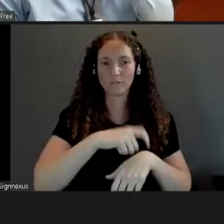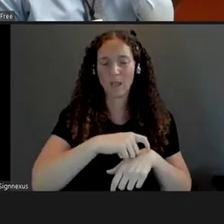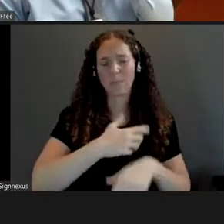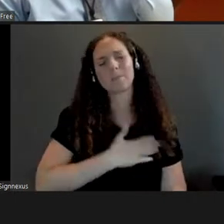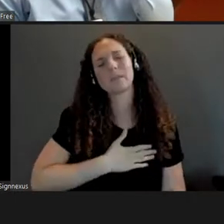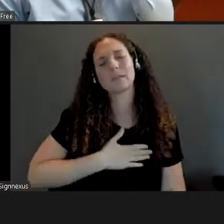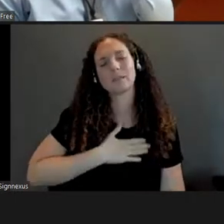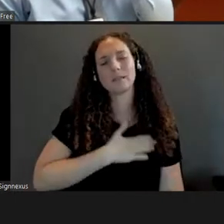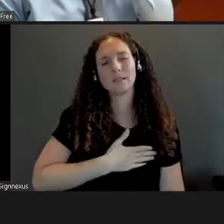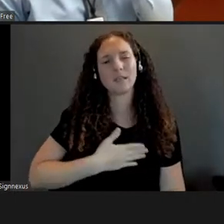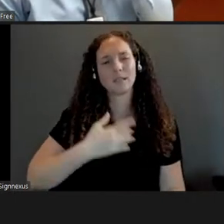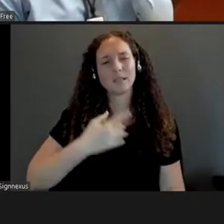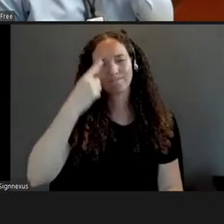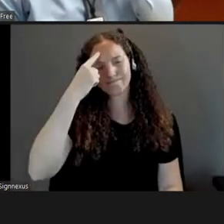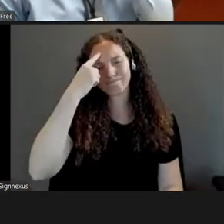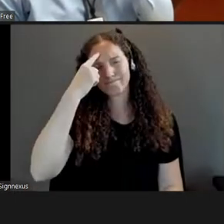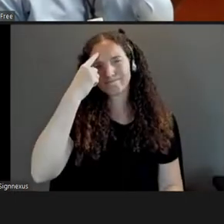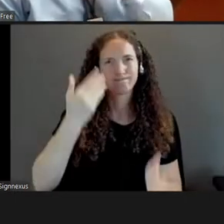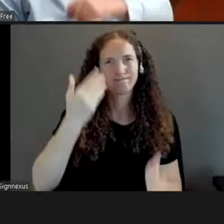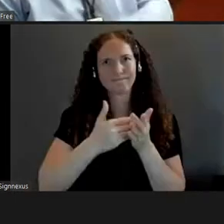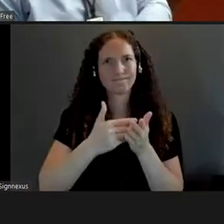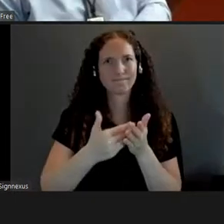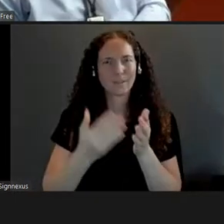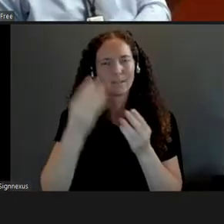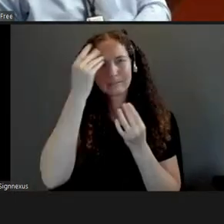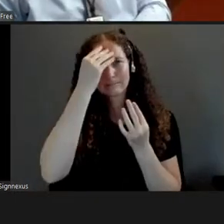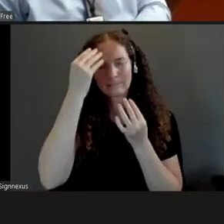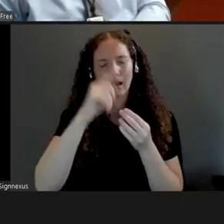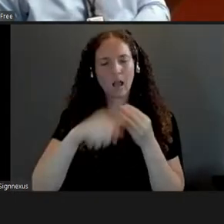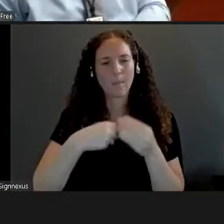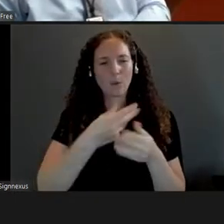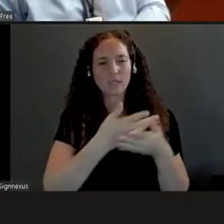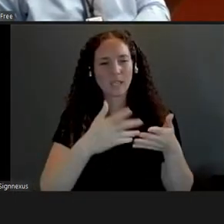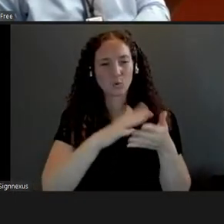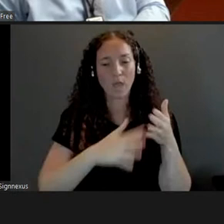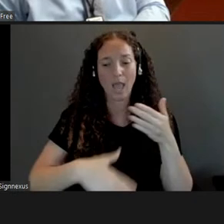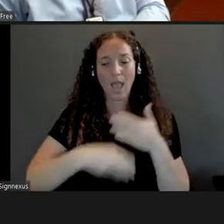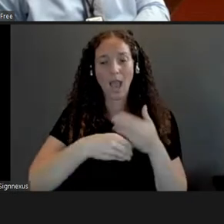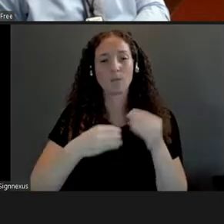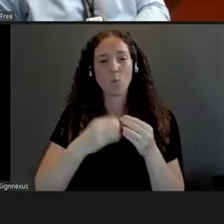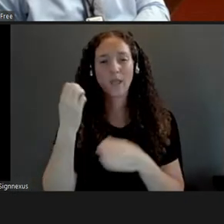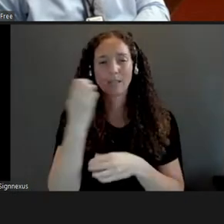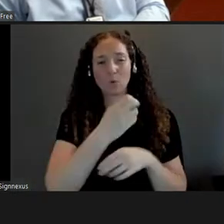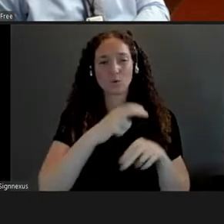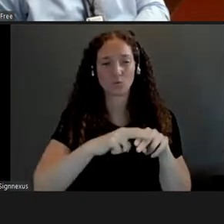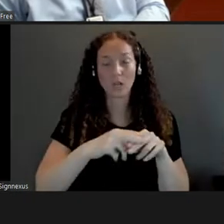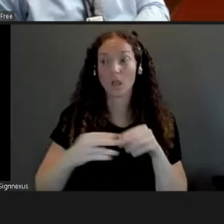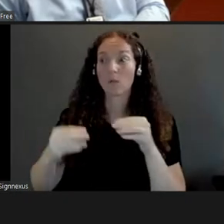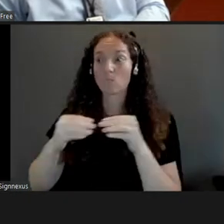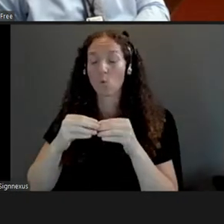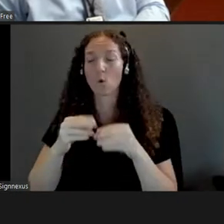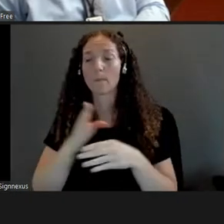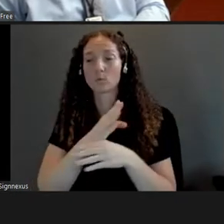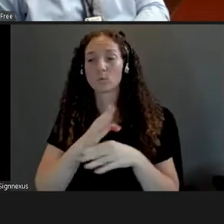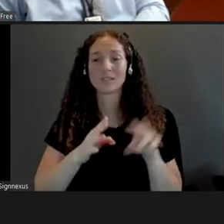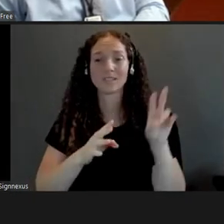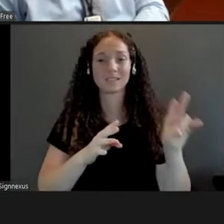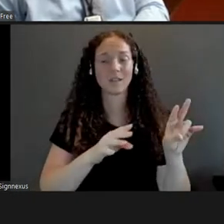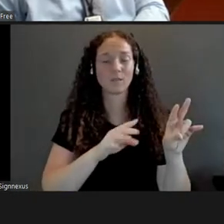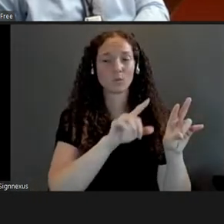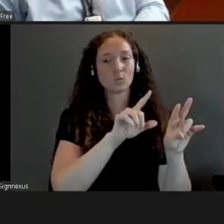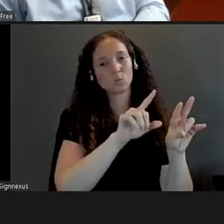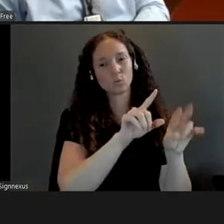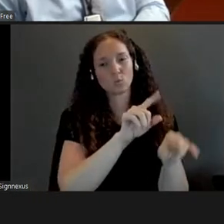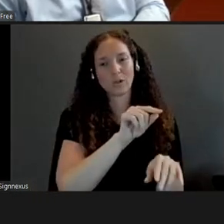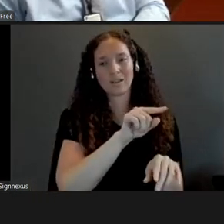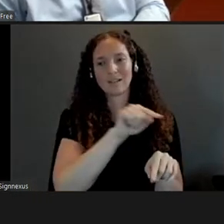please reconsider the schedules and put back some express trains and more trains between 7:30 and 8:15 leaving from the outer parts of